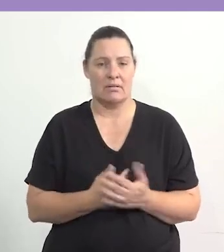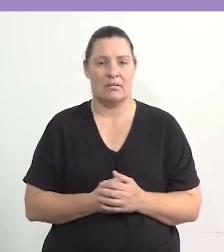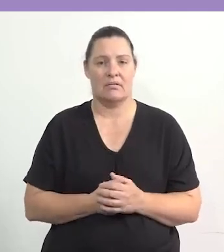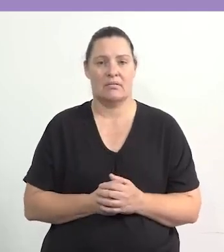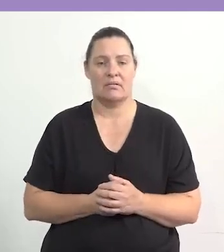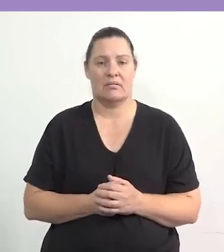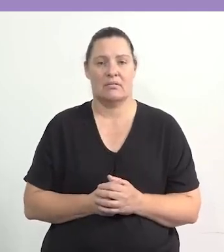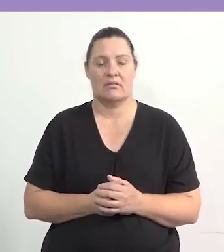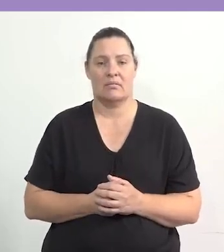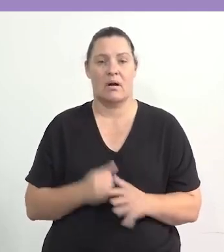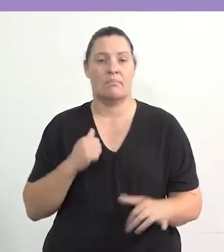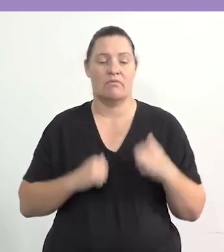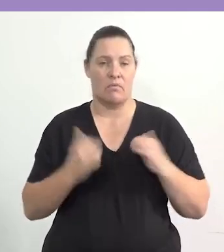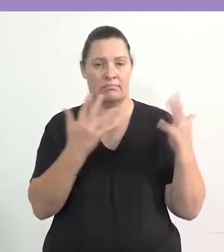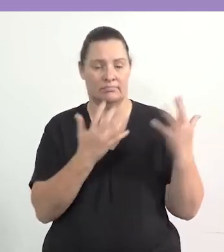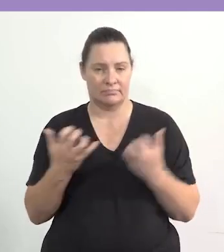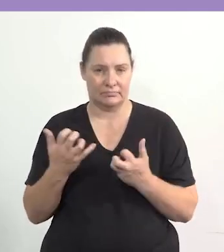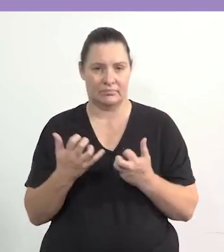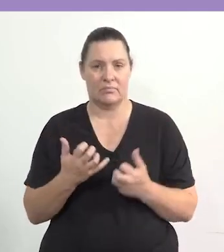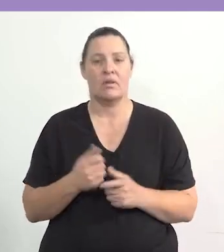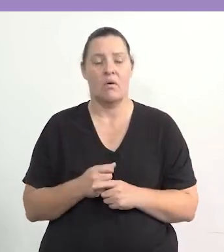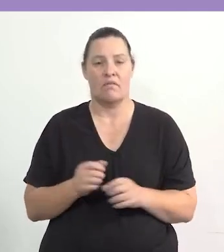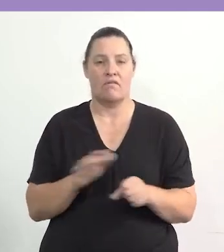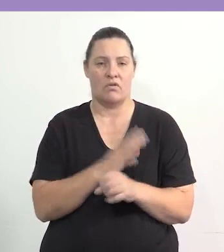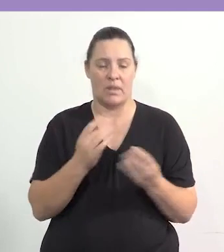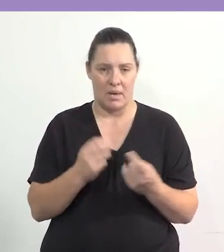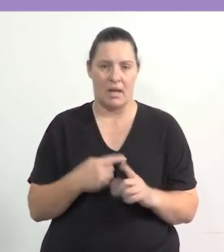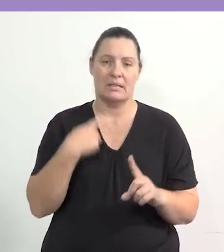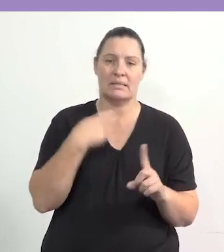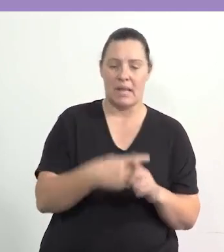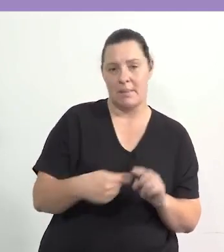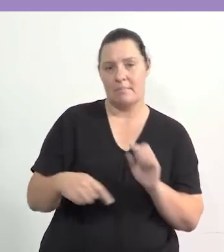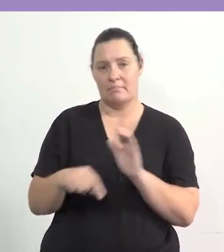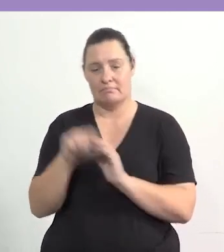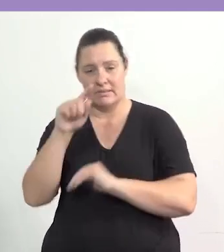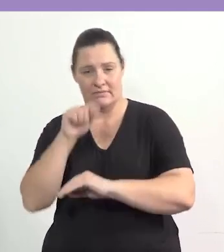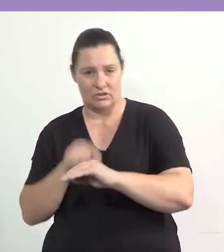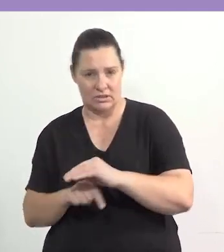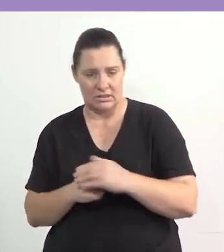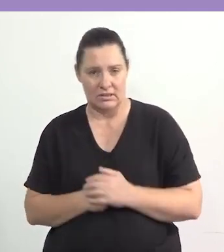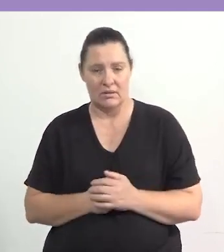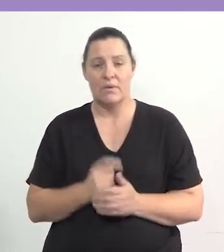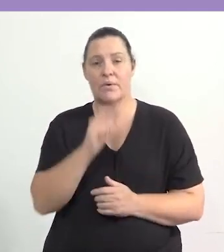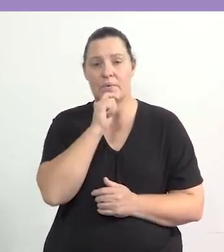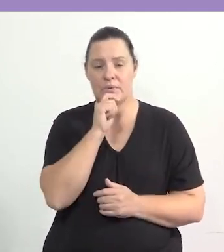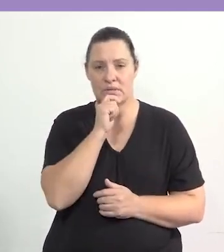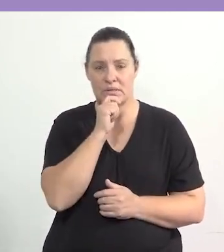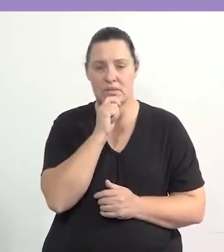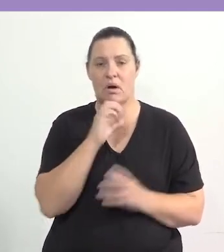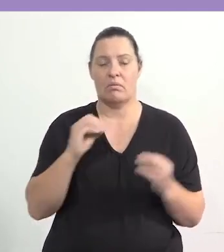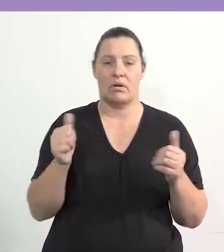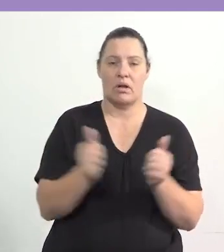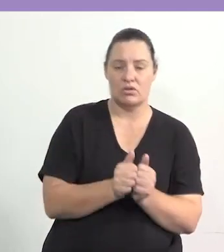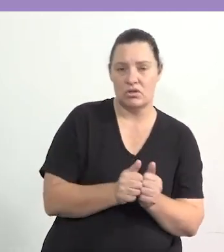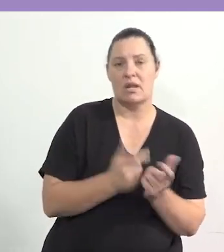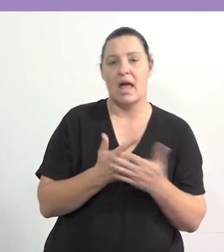able to perform calculations with integers involving multiplication and division, use